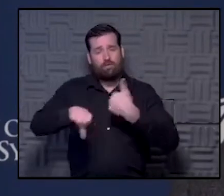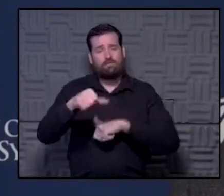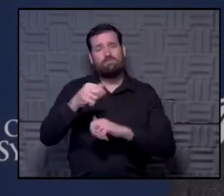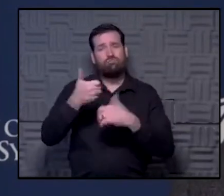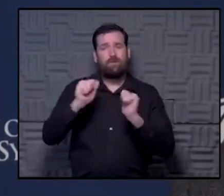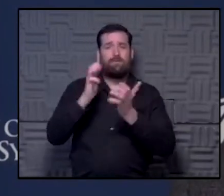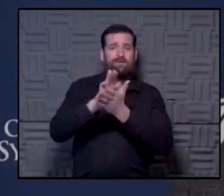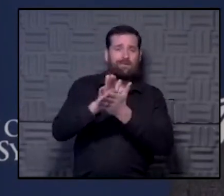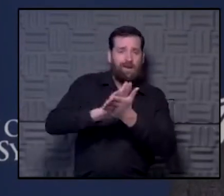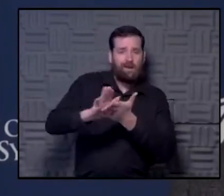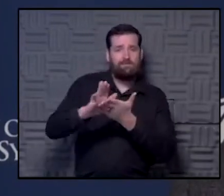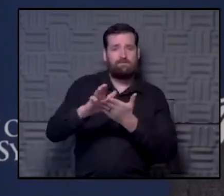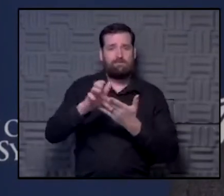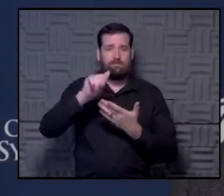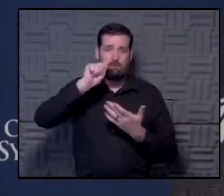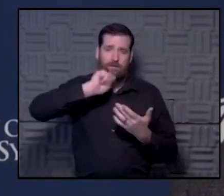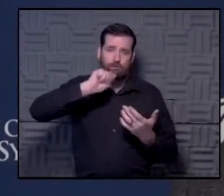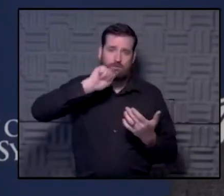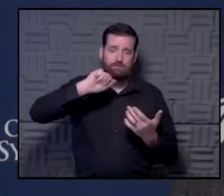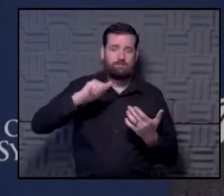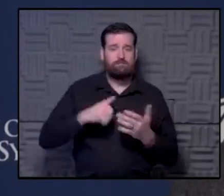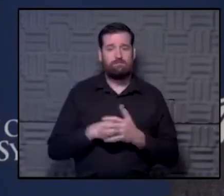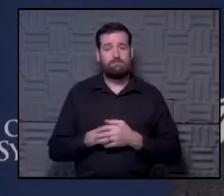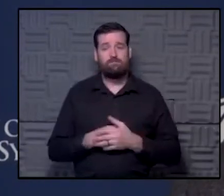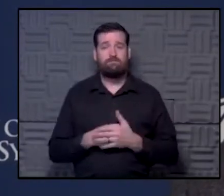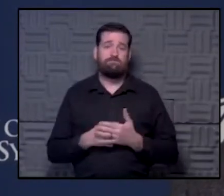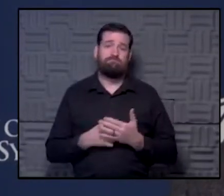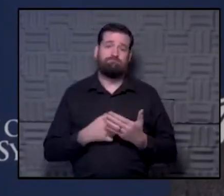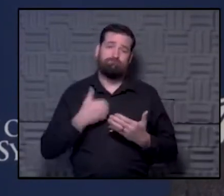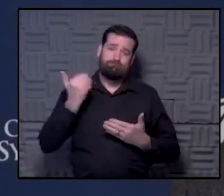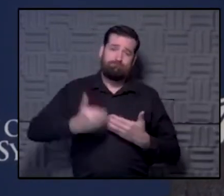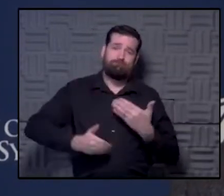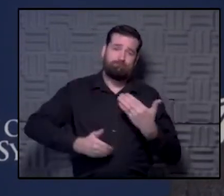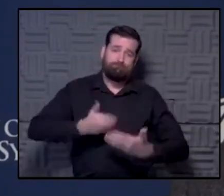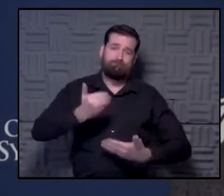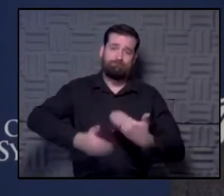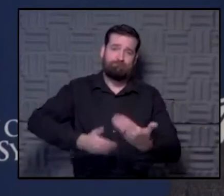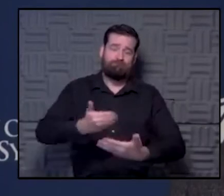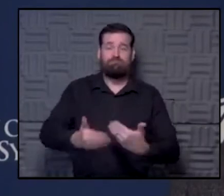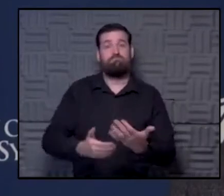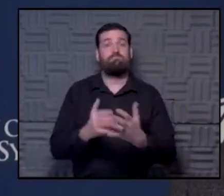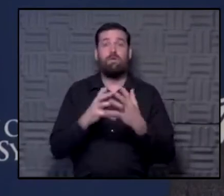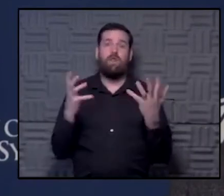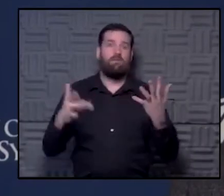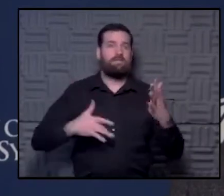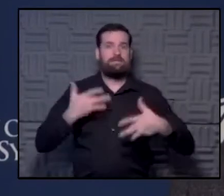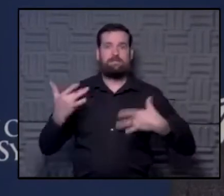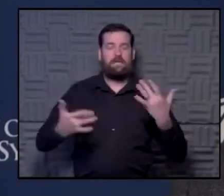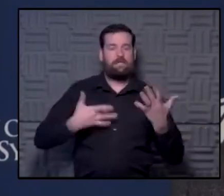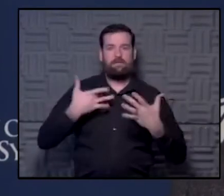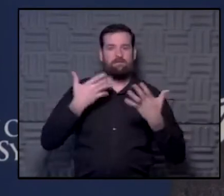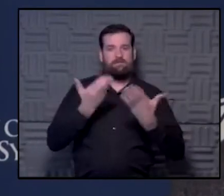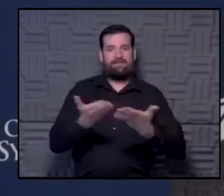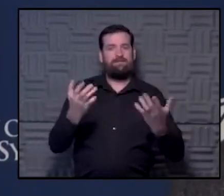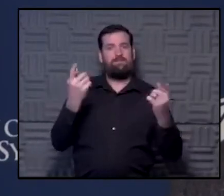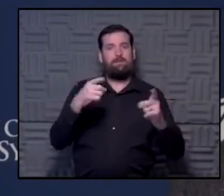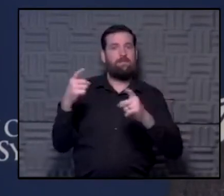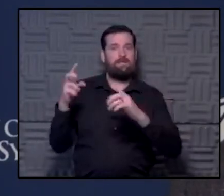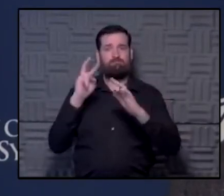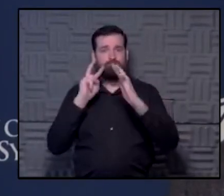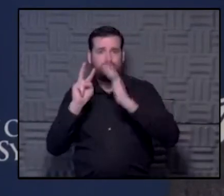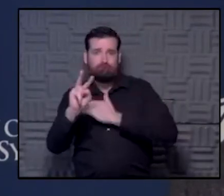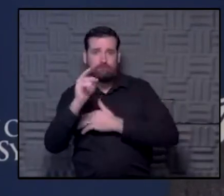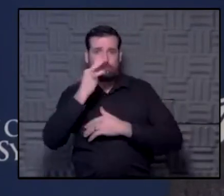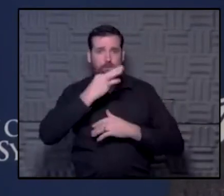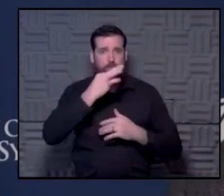and be patient. And I think we're getting there. And I think that we have a lot of exciting developments on the horizon. And,